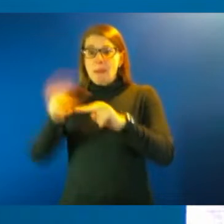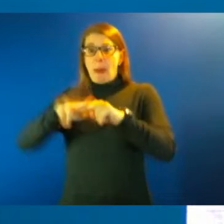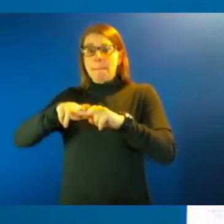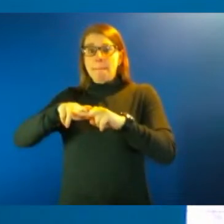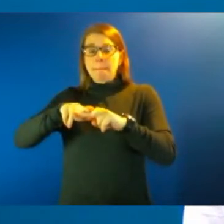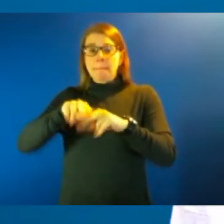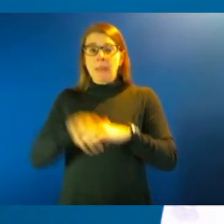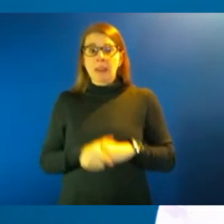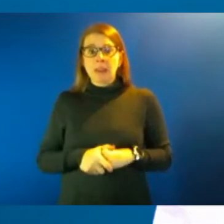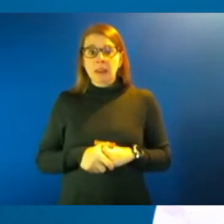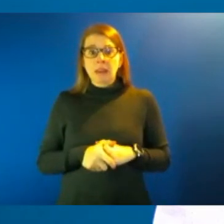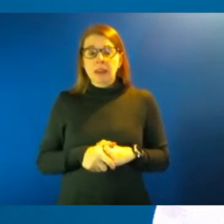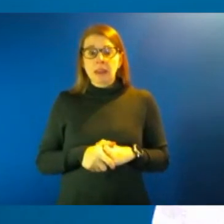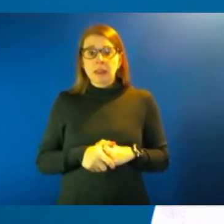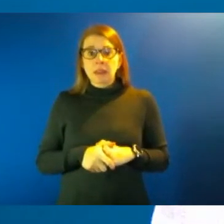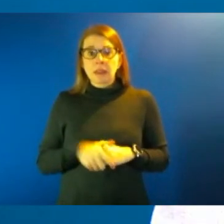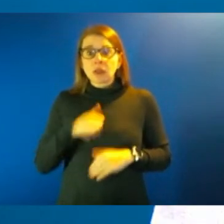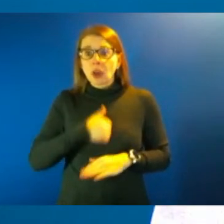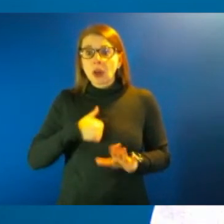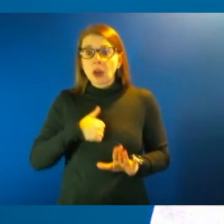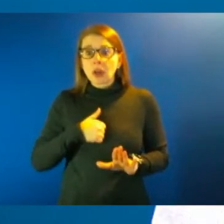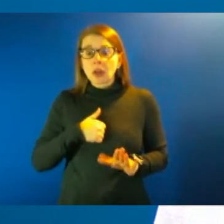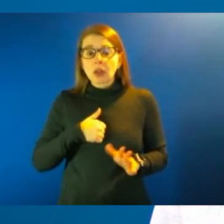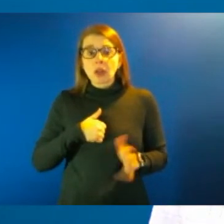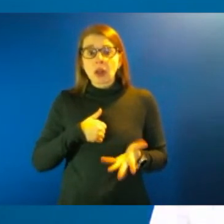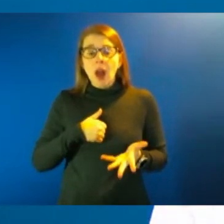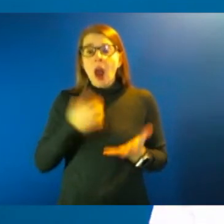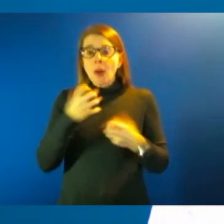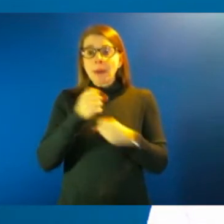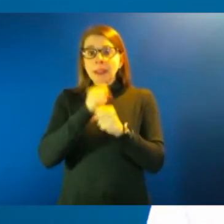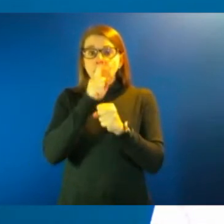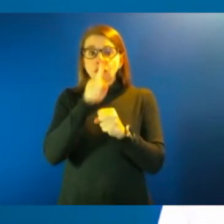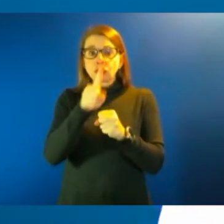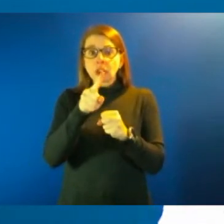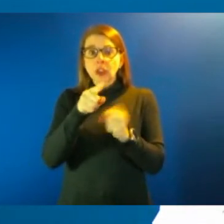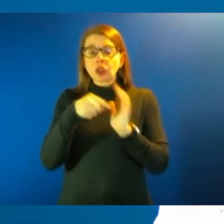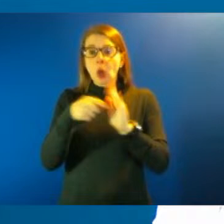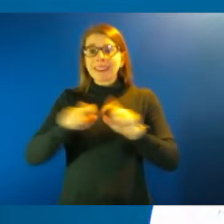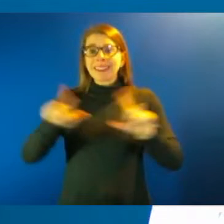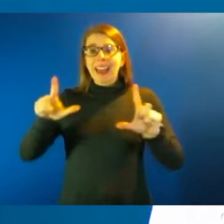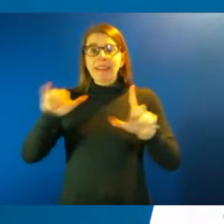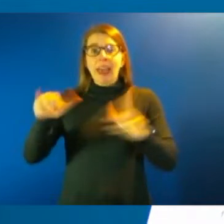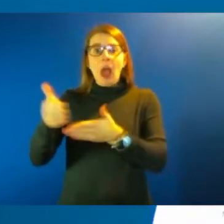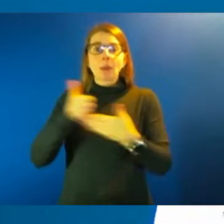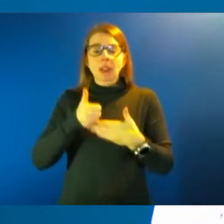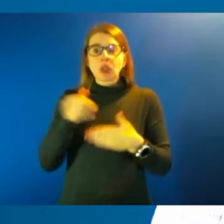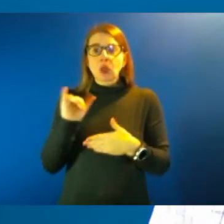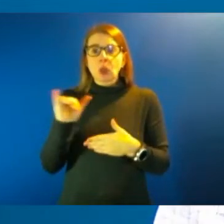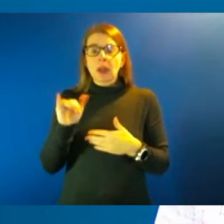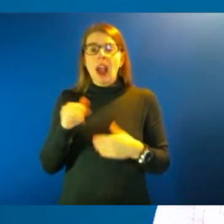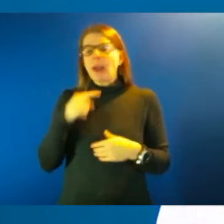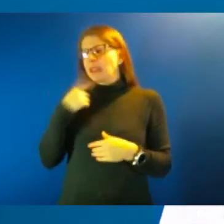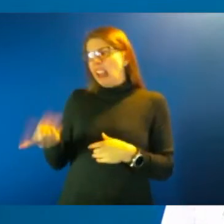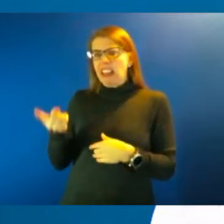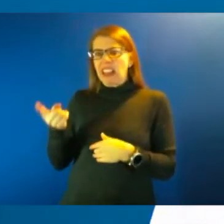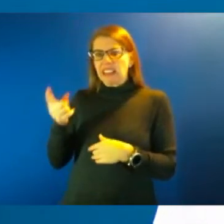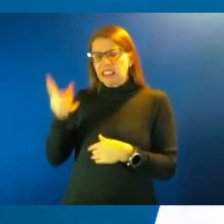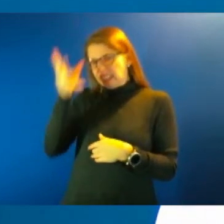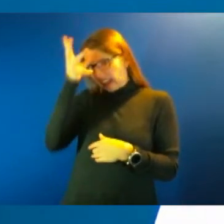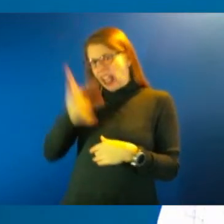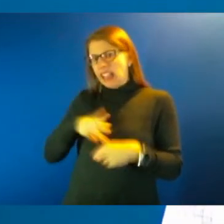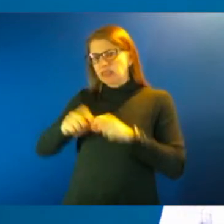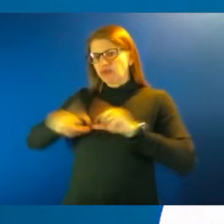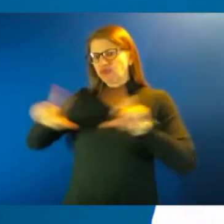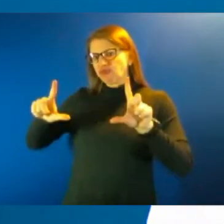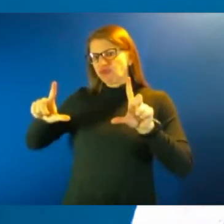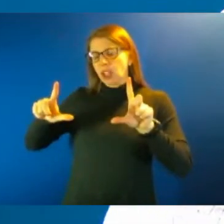to. Sorry. Oh no, I just wanted to make sure we're showing the slides because that helps us, Okay, Jake. yeah, I'm going to yeah. just tell the guys to run your slides so we hopefully Yeah, you can no see worries, those.